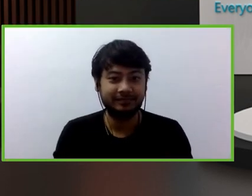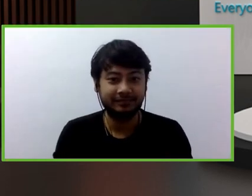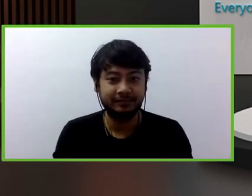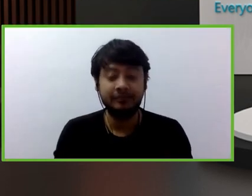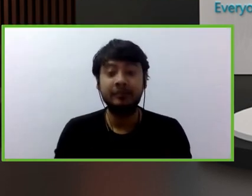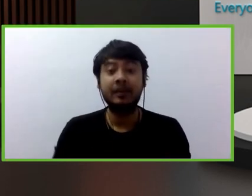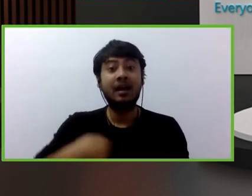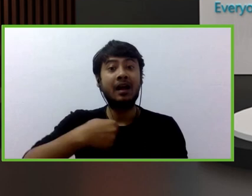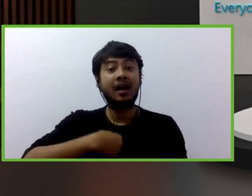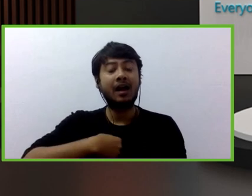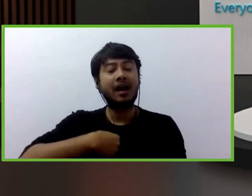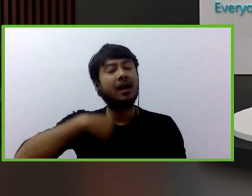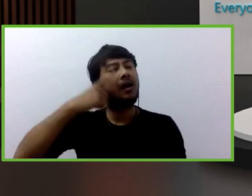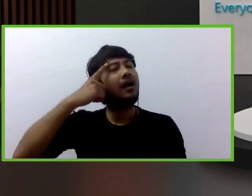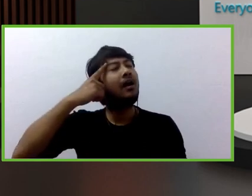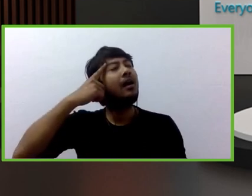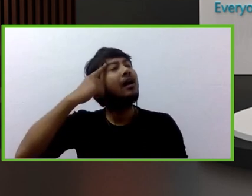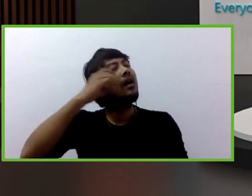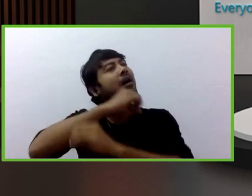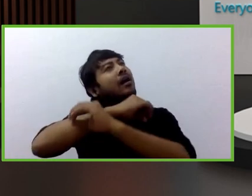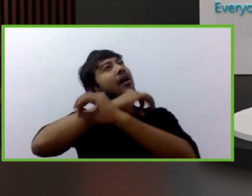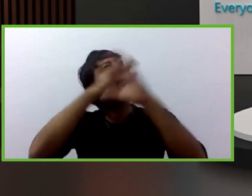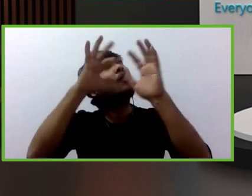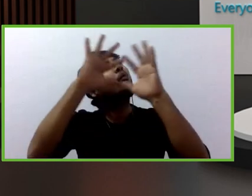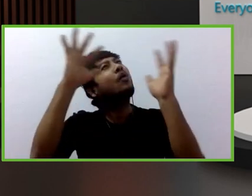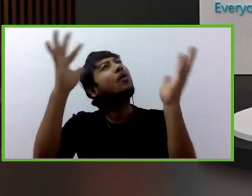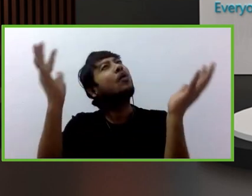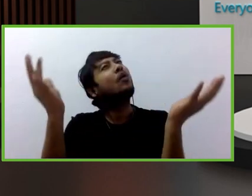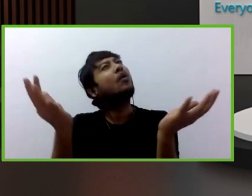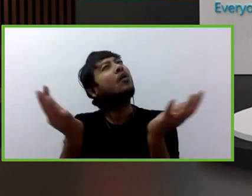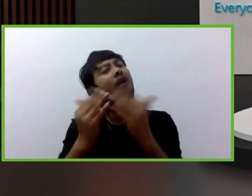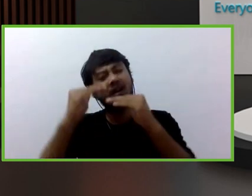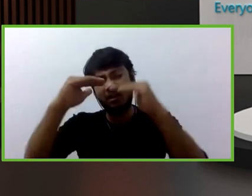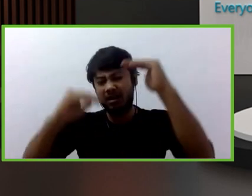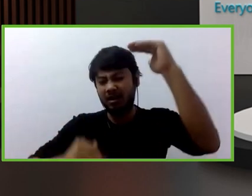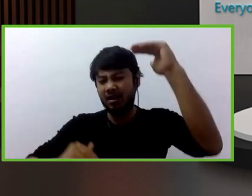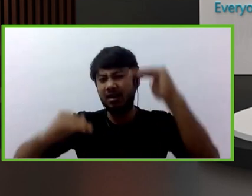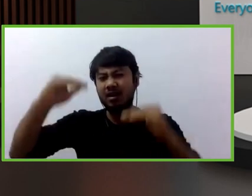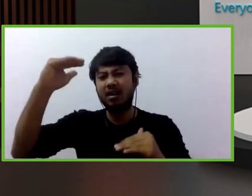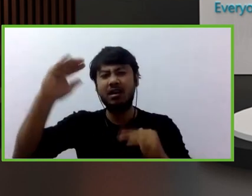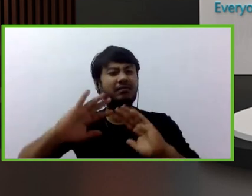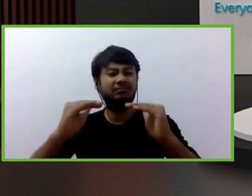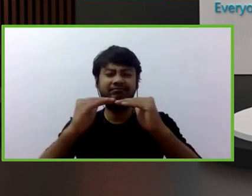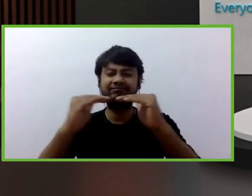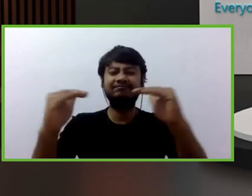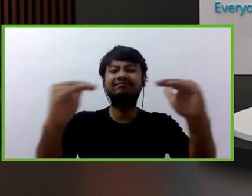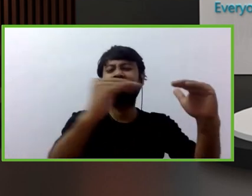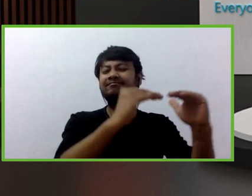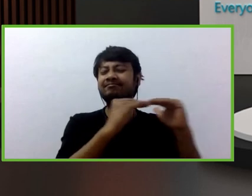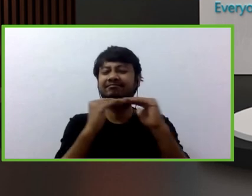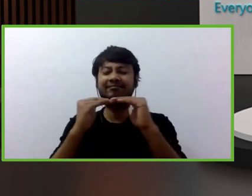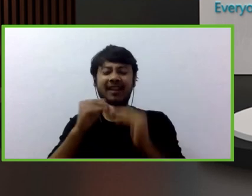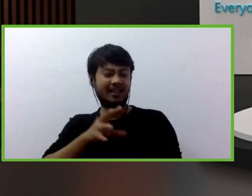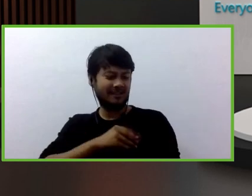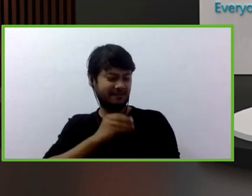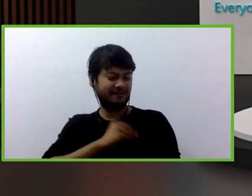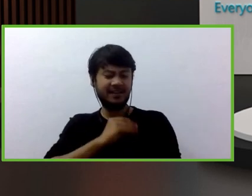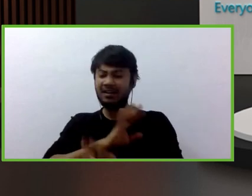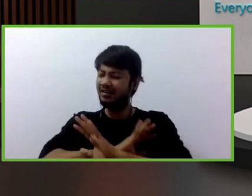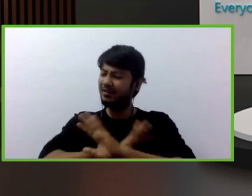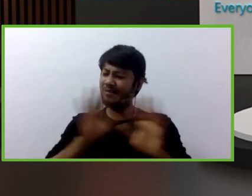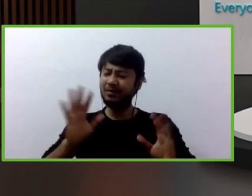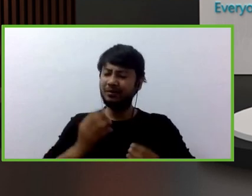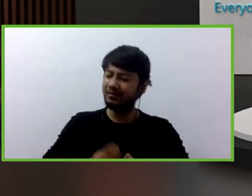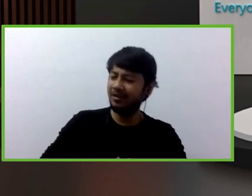in a truly inclusive world where everyone can have fun, feel safe, and be happy. It's a